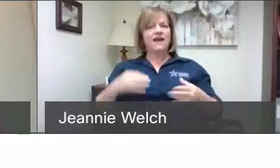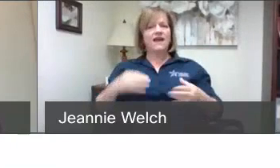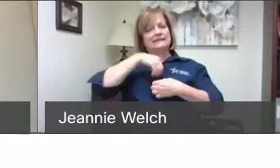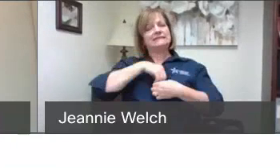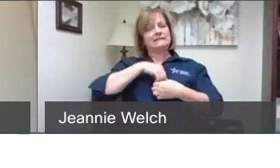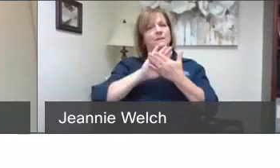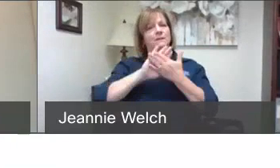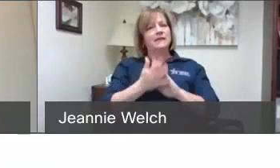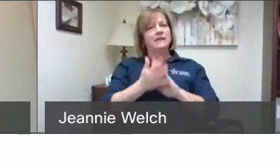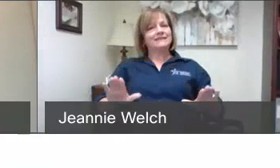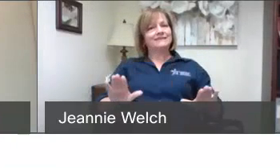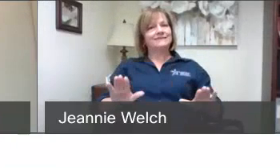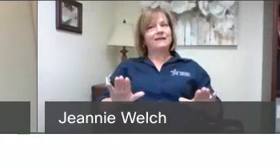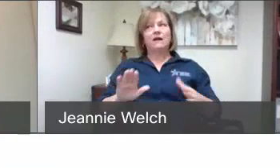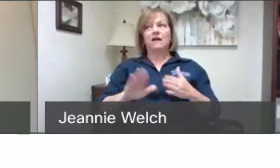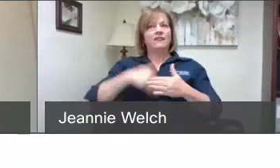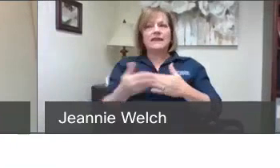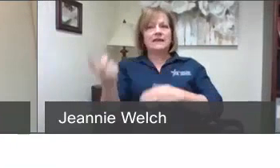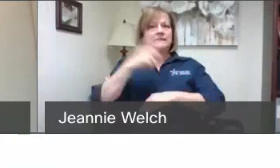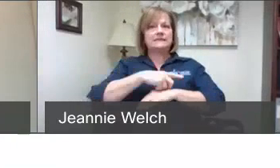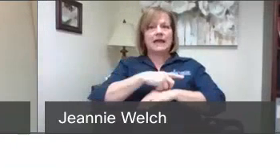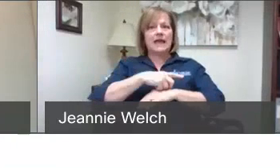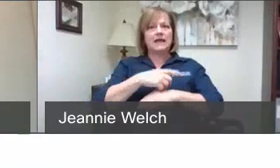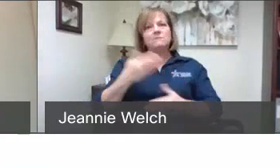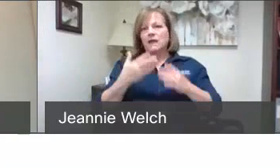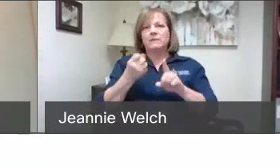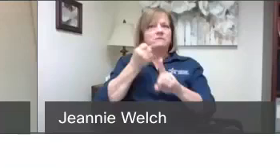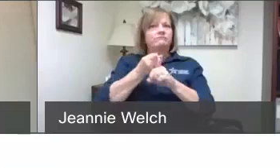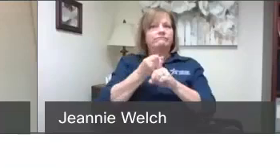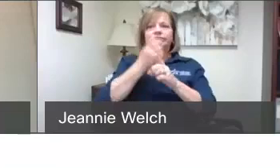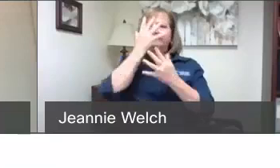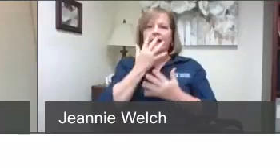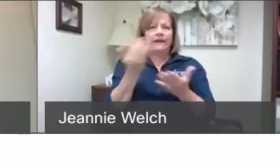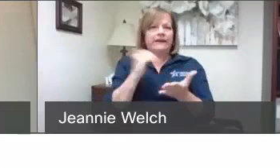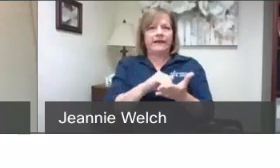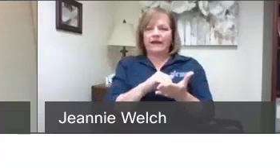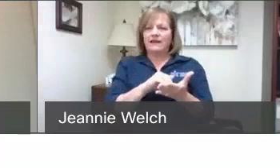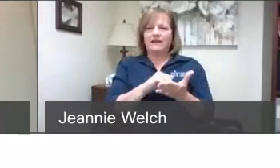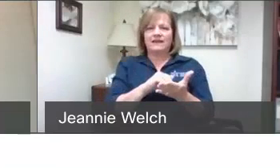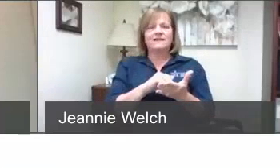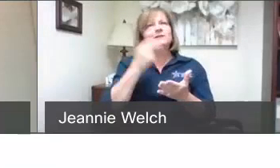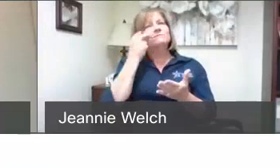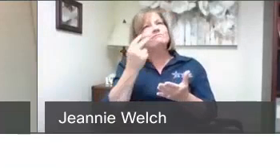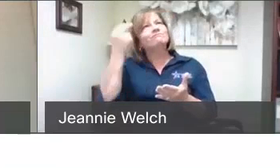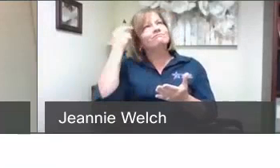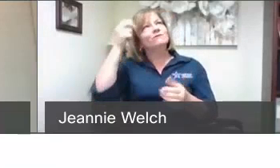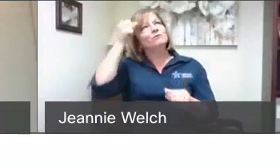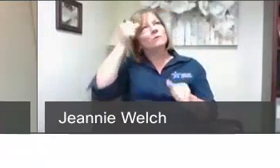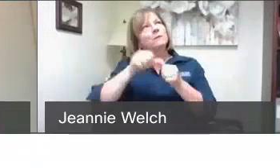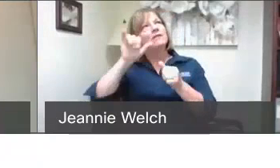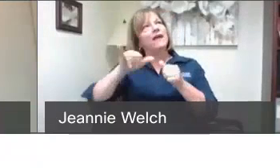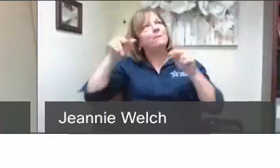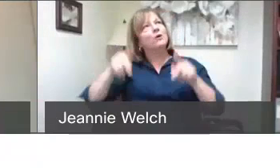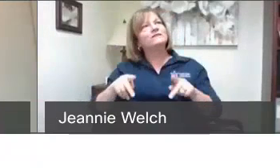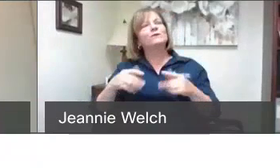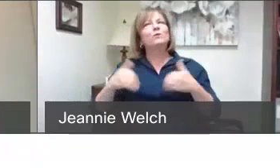then the very next day you can be sad about it again, because you're sad about whether it's those memories or how that person has impacted your